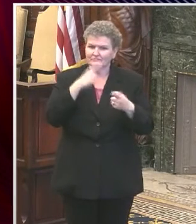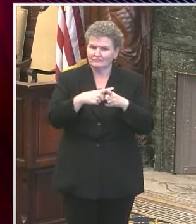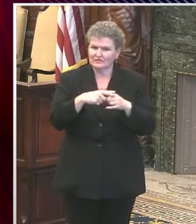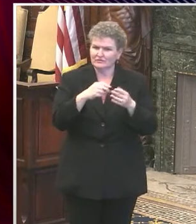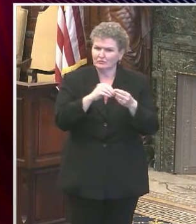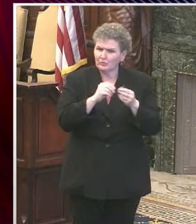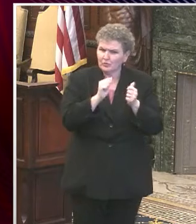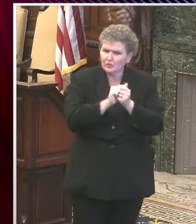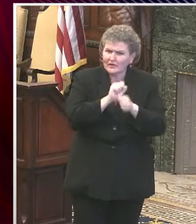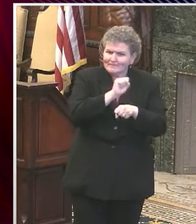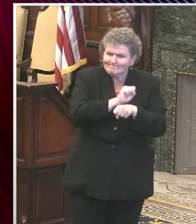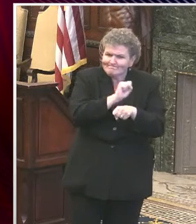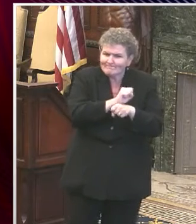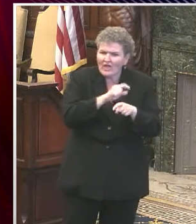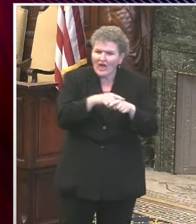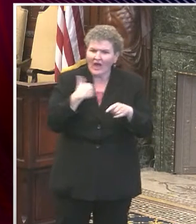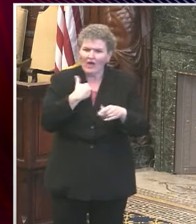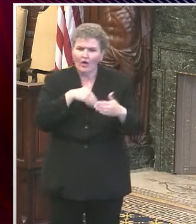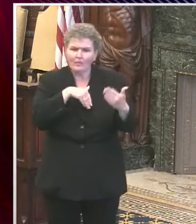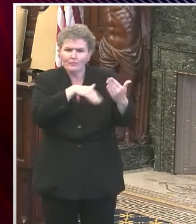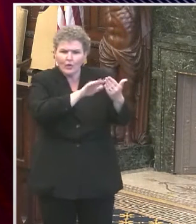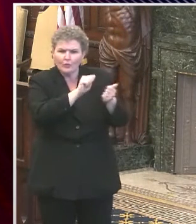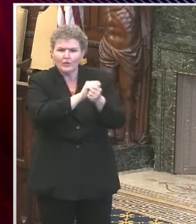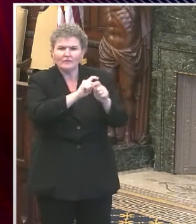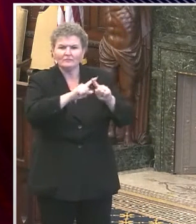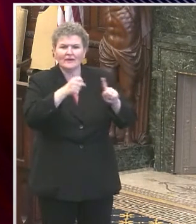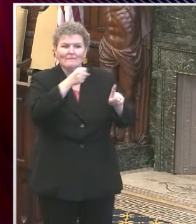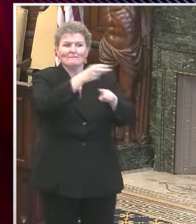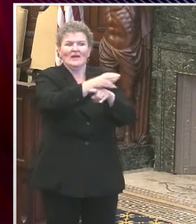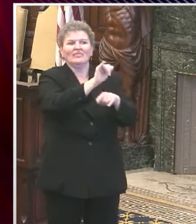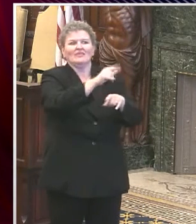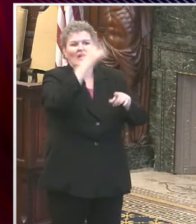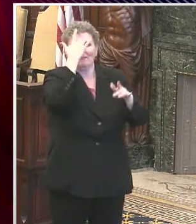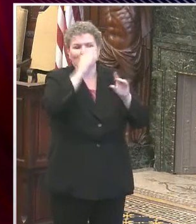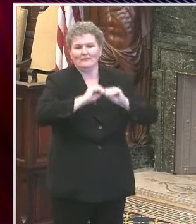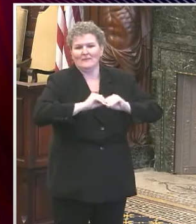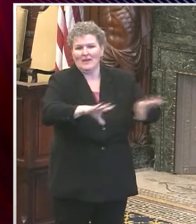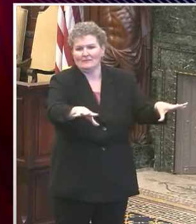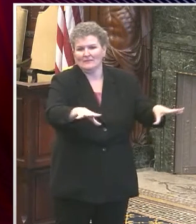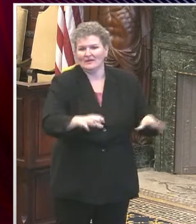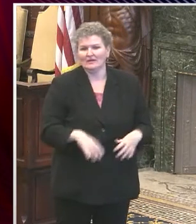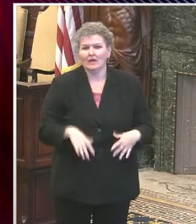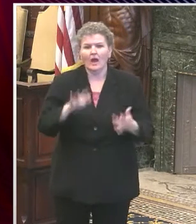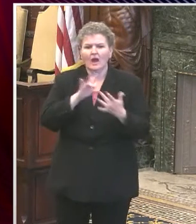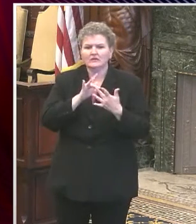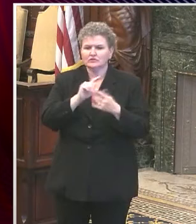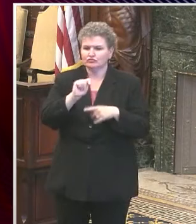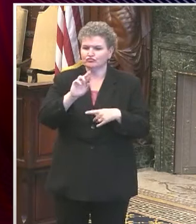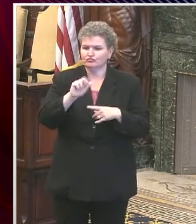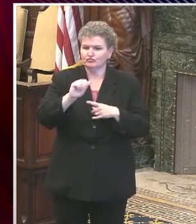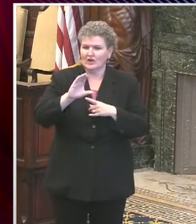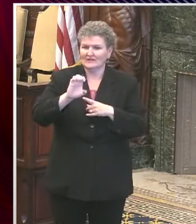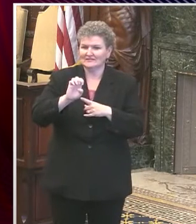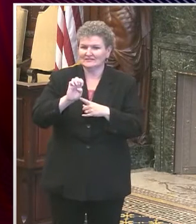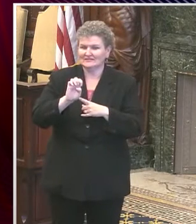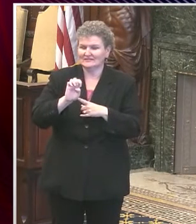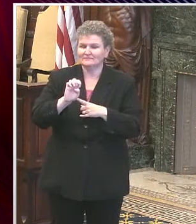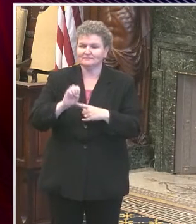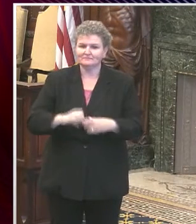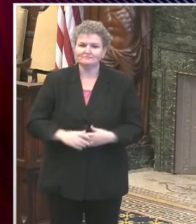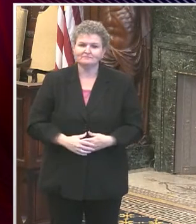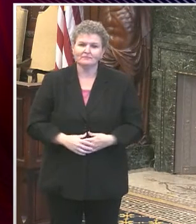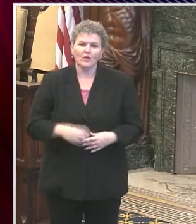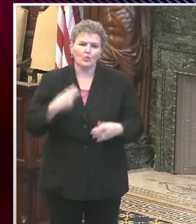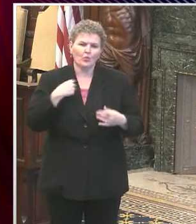strategy. Just an update on contact tracing. We're continuing, as with other weeks, to report our weekly statistics. We'll be doing that on